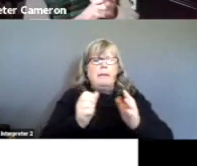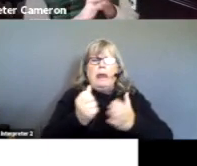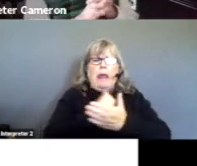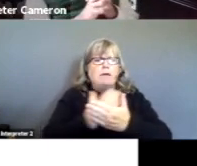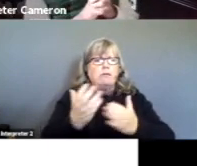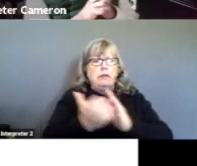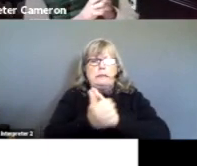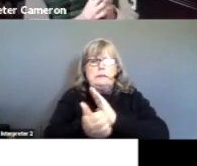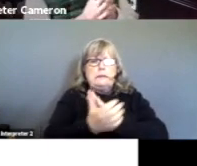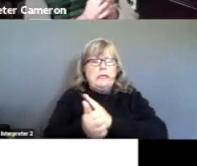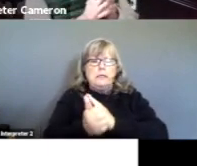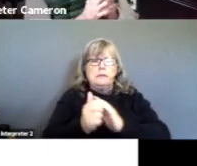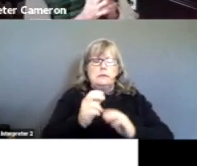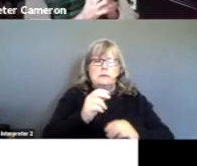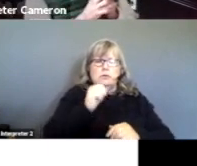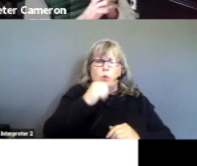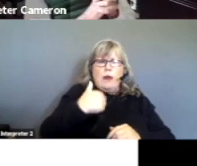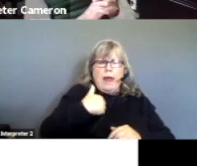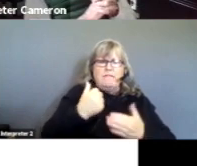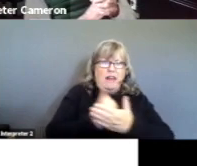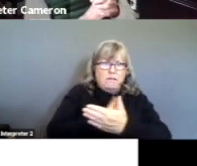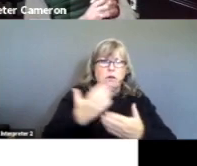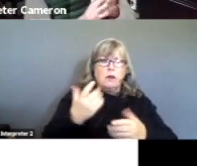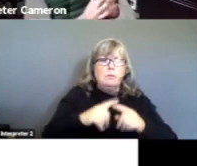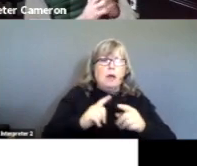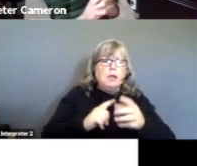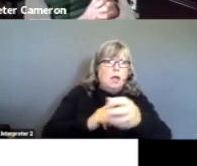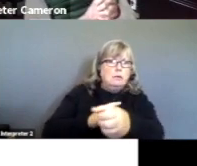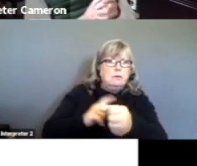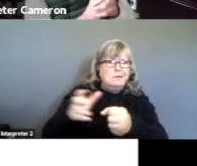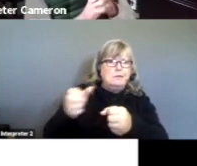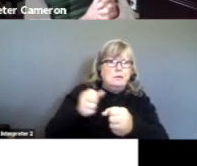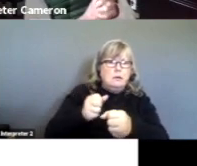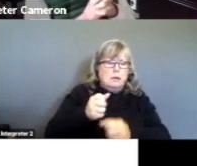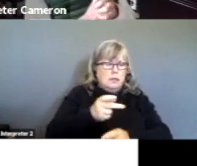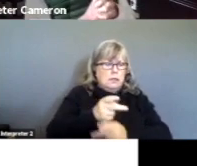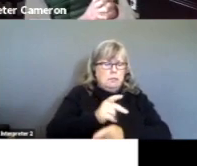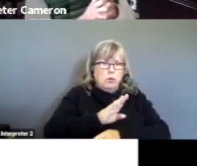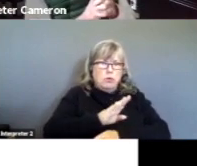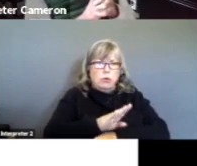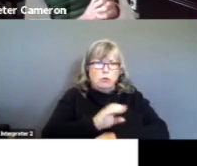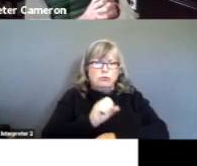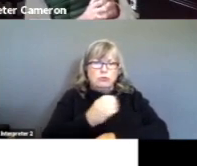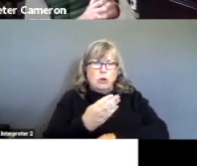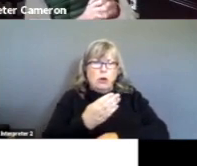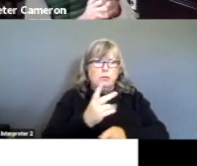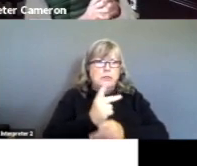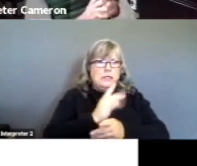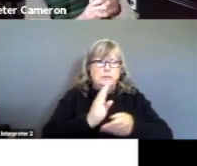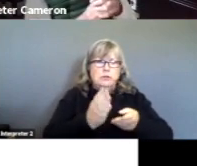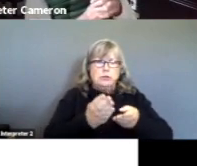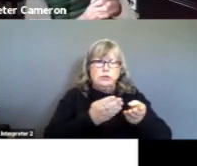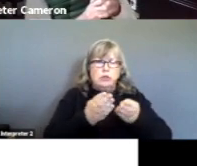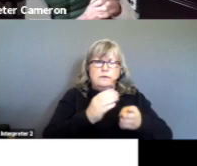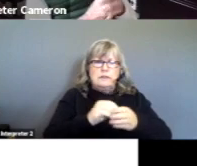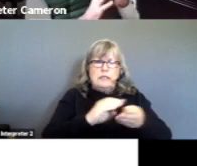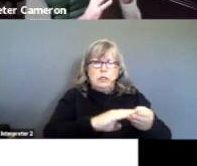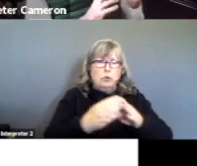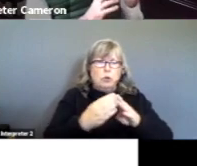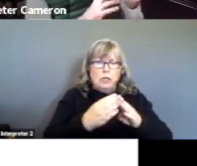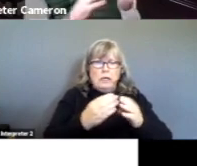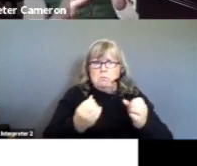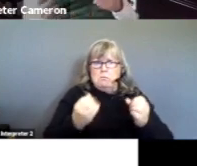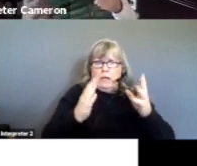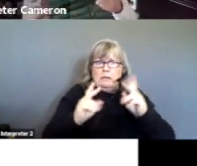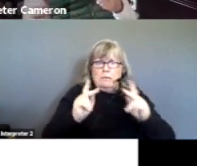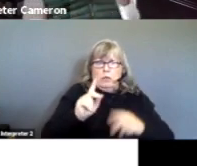partners, other stakeholders, and they can keep the job, keep the service in the community that a lot of people depend on. So the